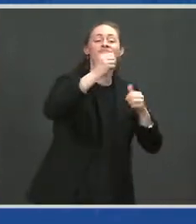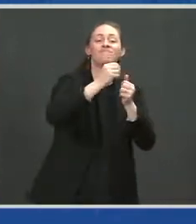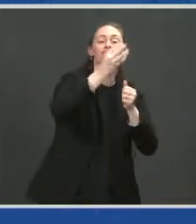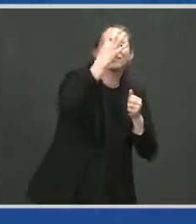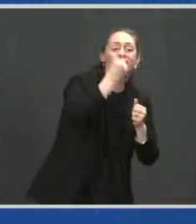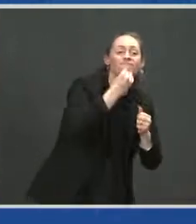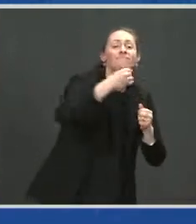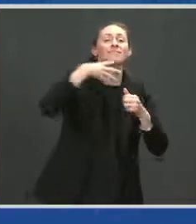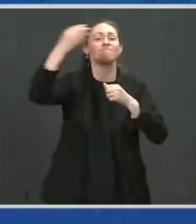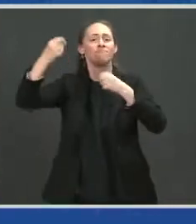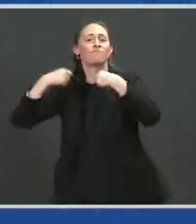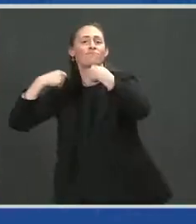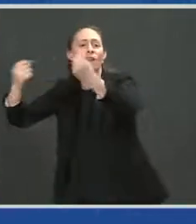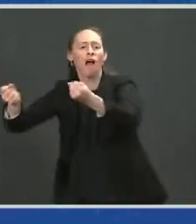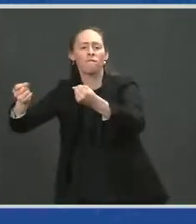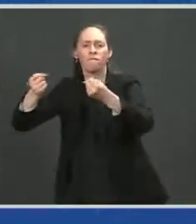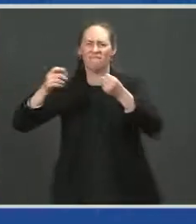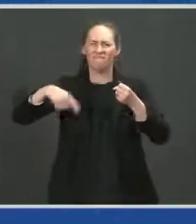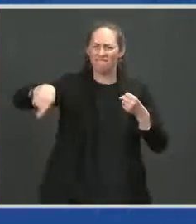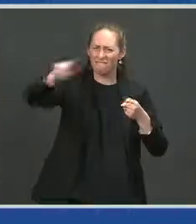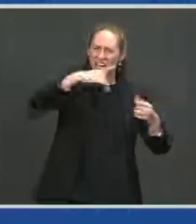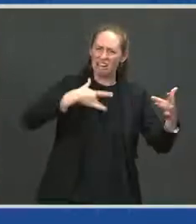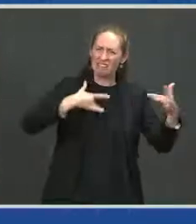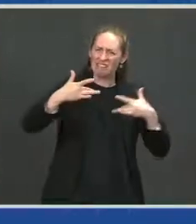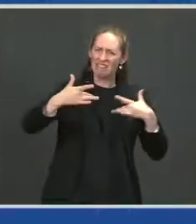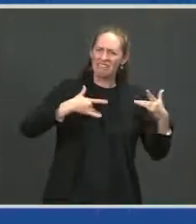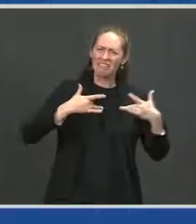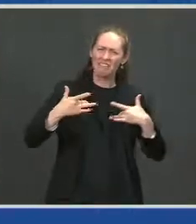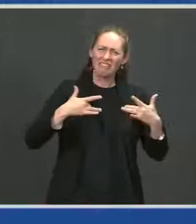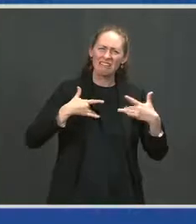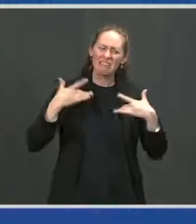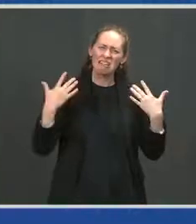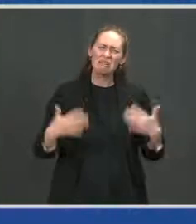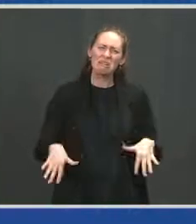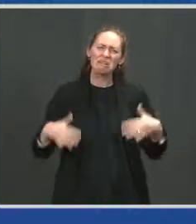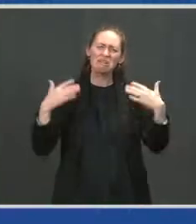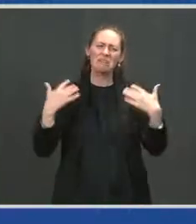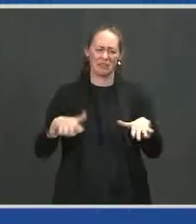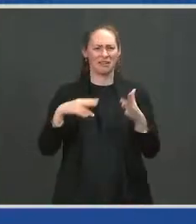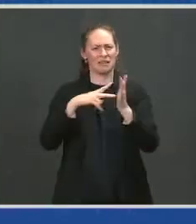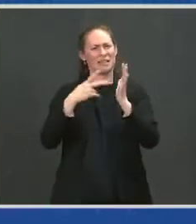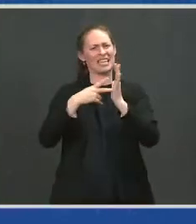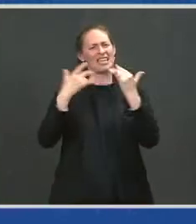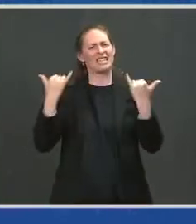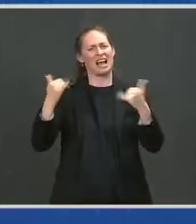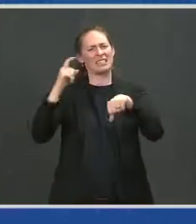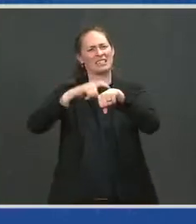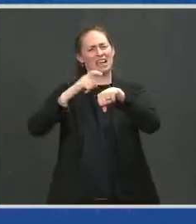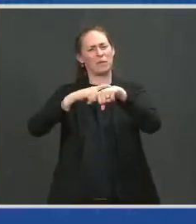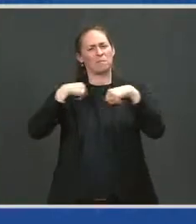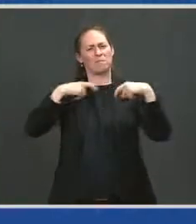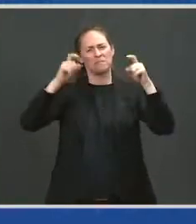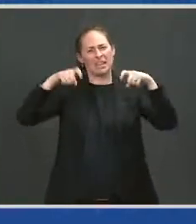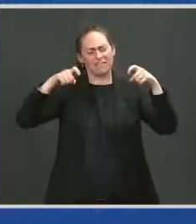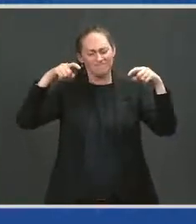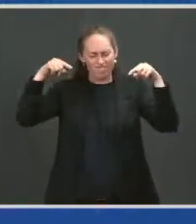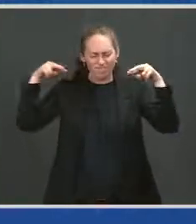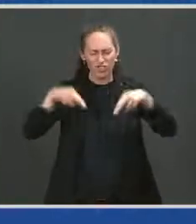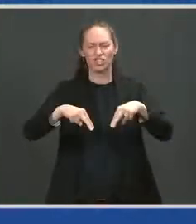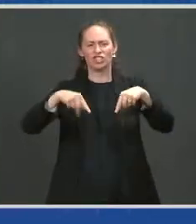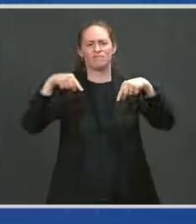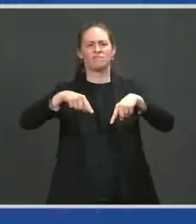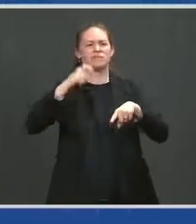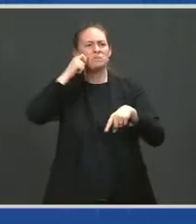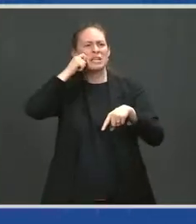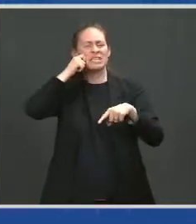And this takes acknowledging and confronting head-on systemic racism and the racial disparities